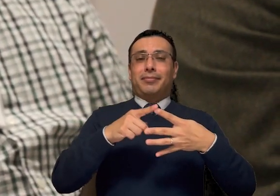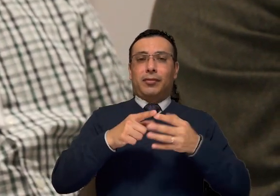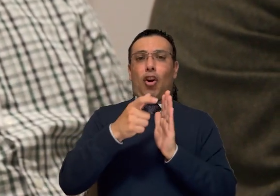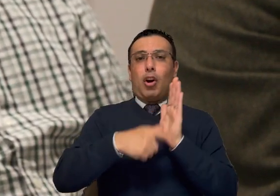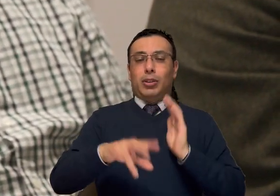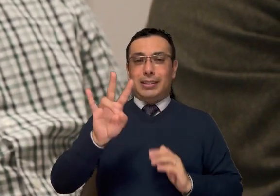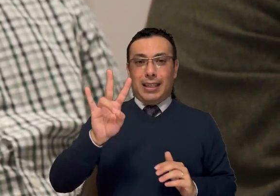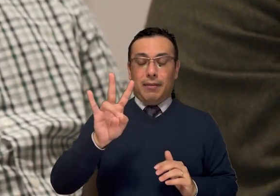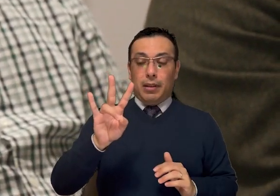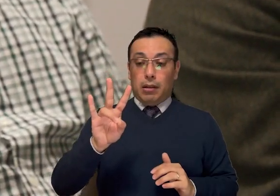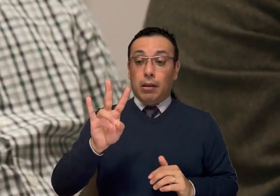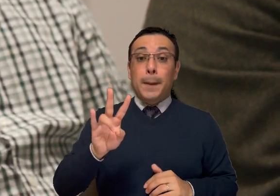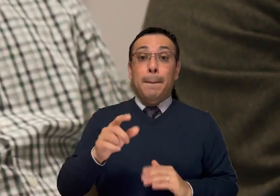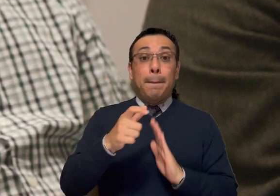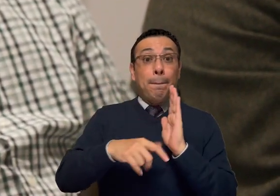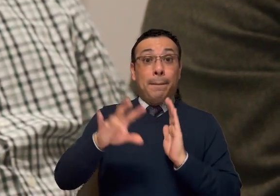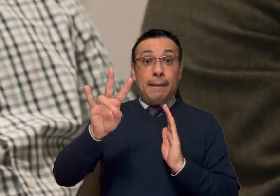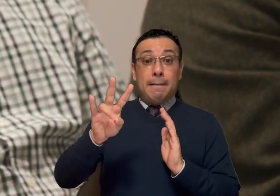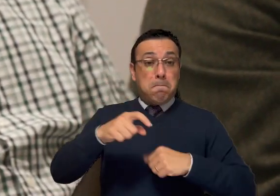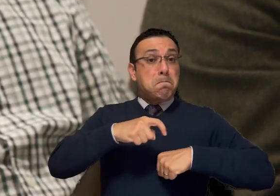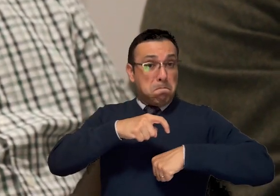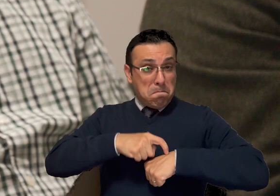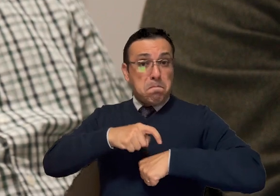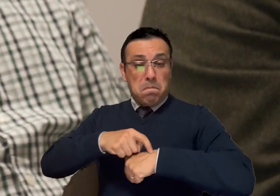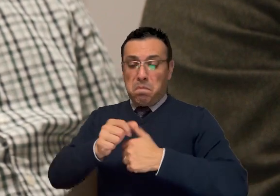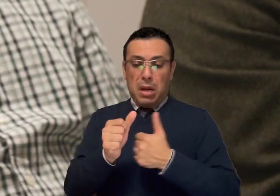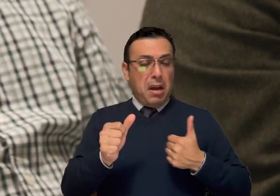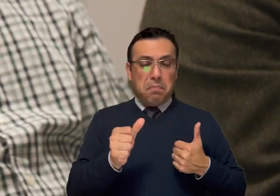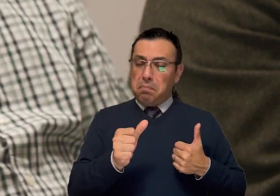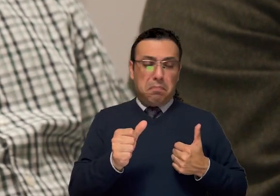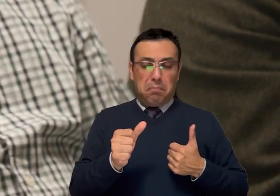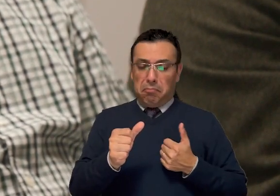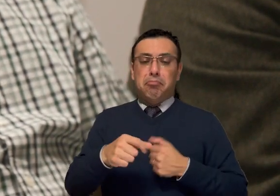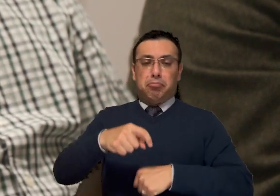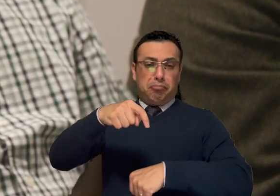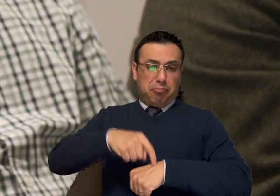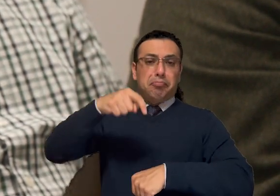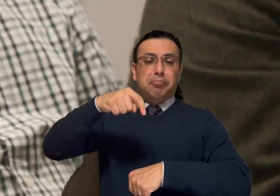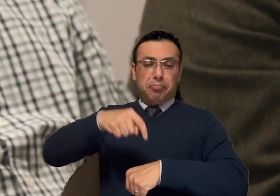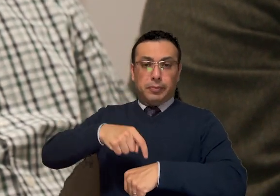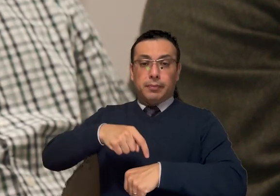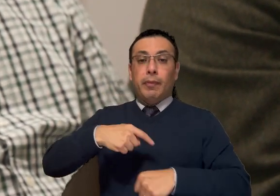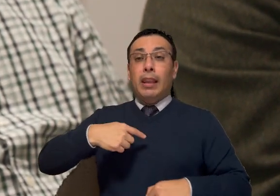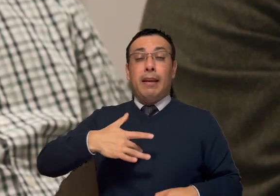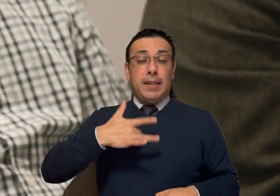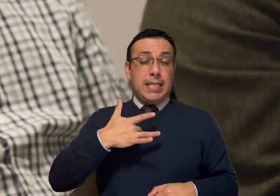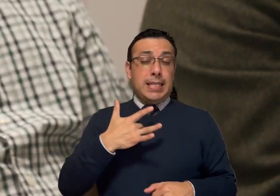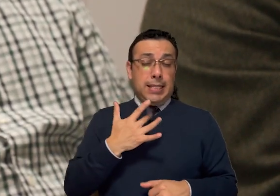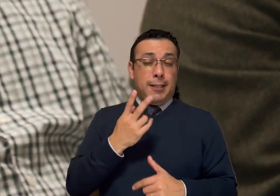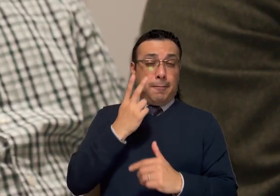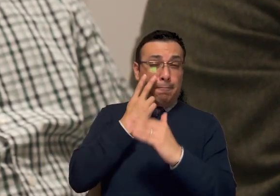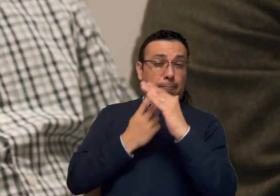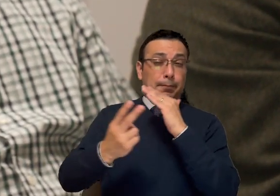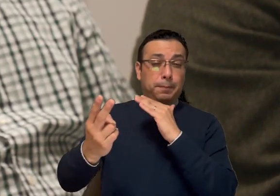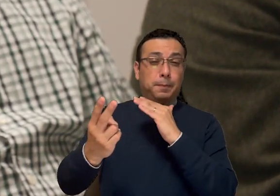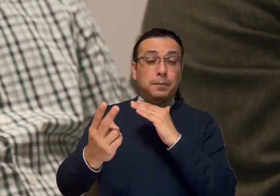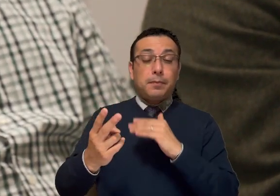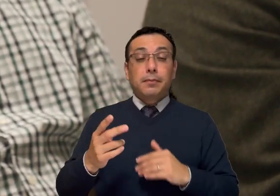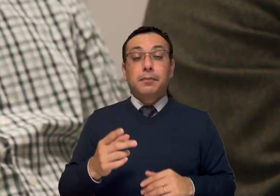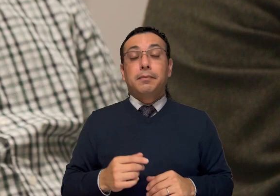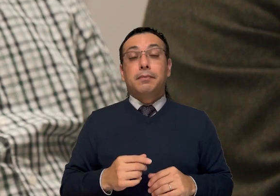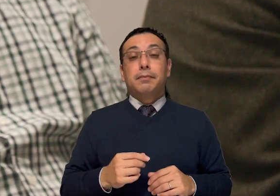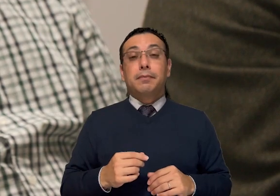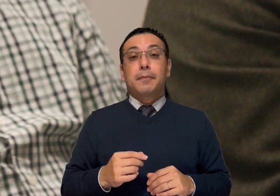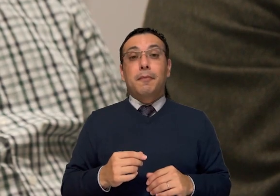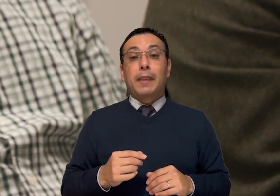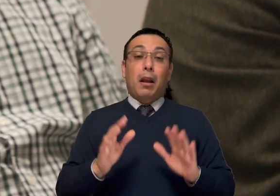We are anticipating that hopefully we can't speak for DPS, but we are